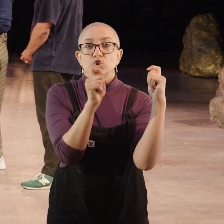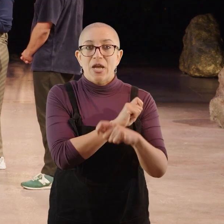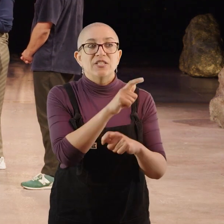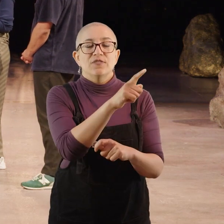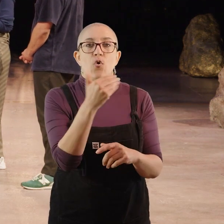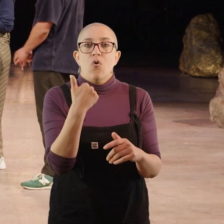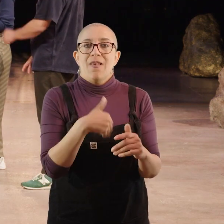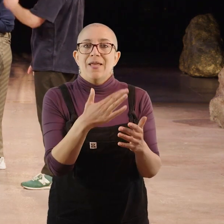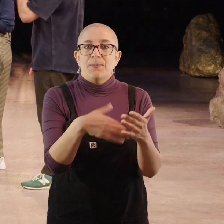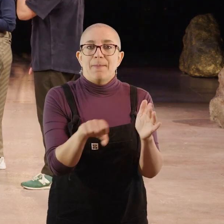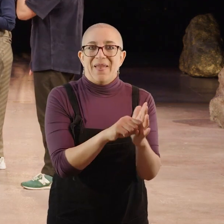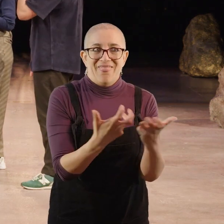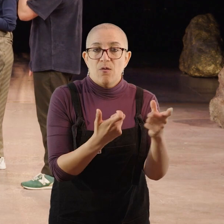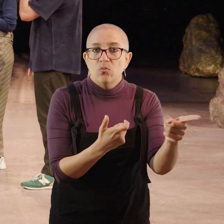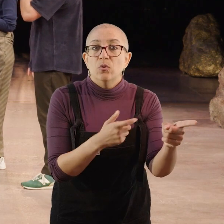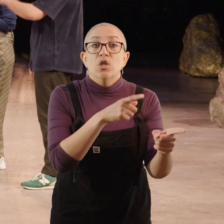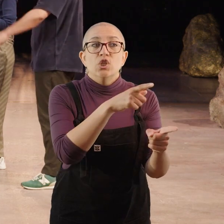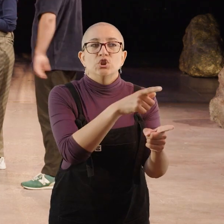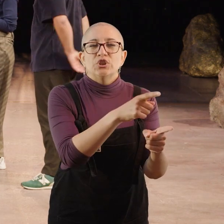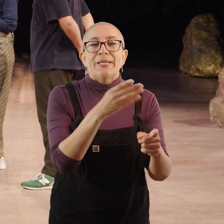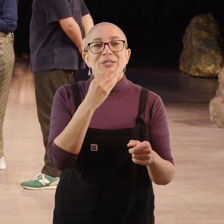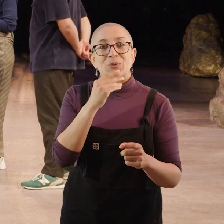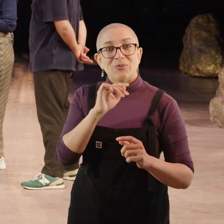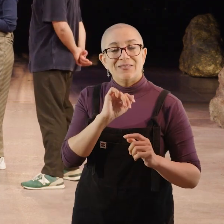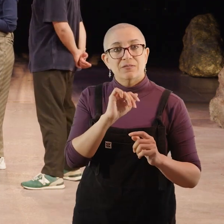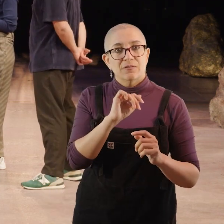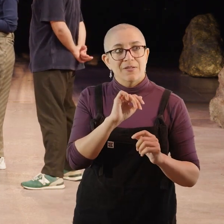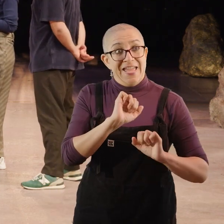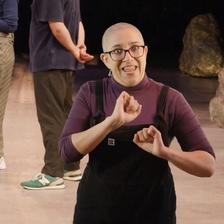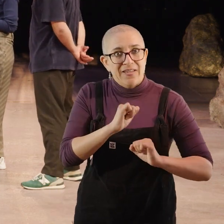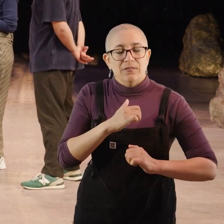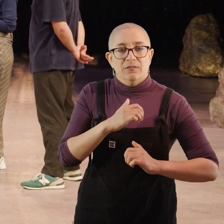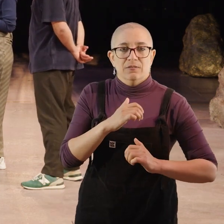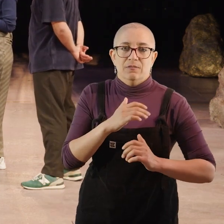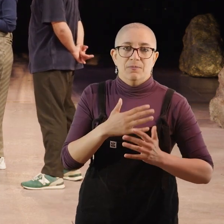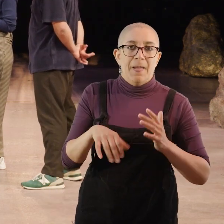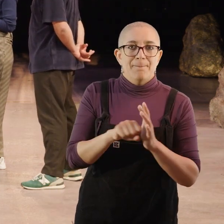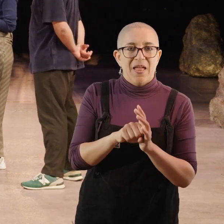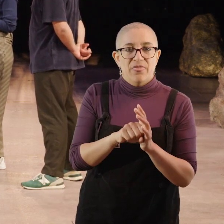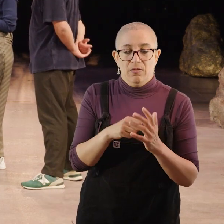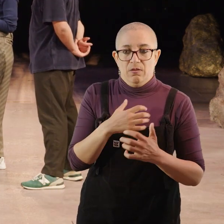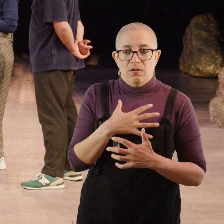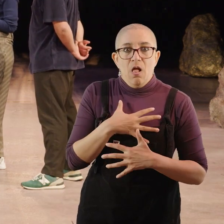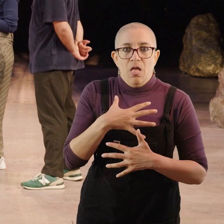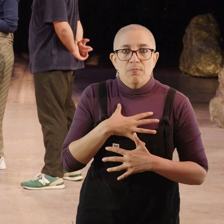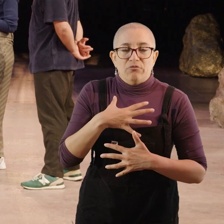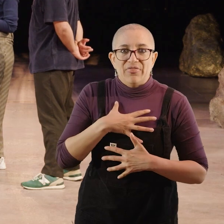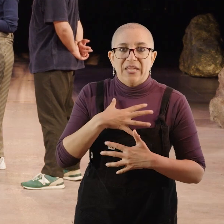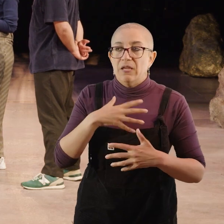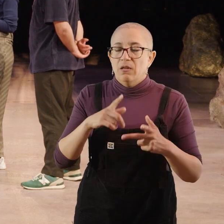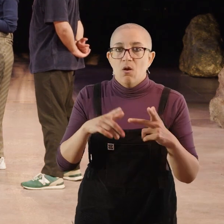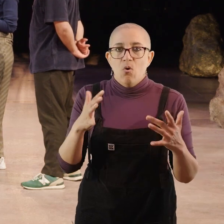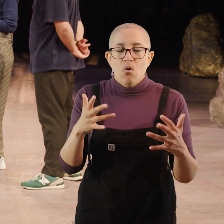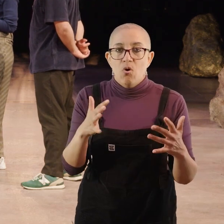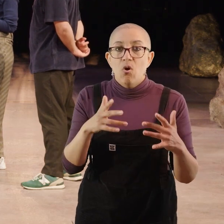her as well, and that she sort of borrows some of his some of his broken lines. There's a lot of, you know, again, it